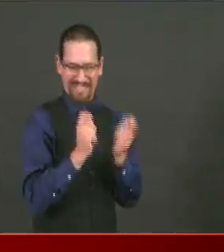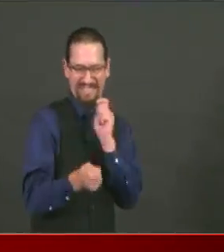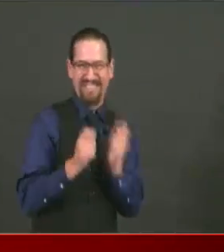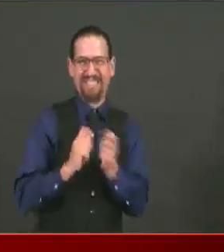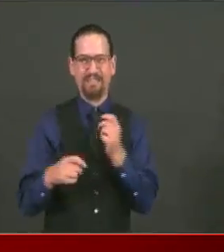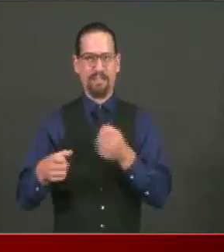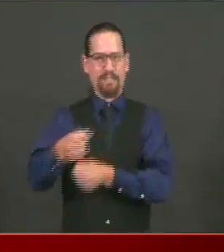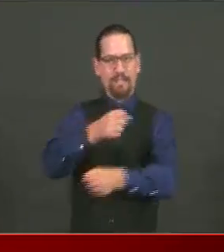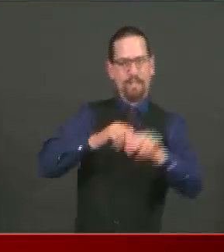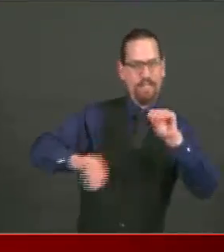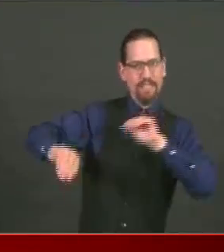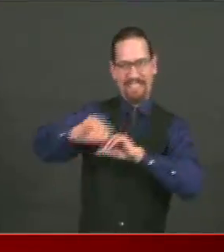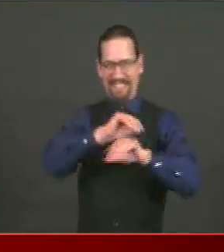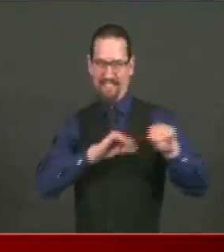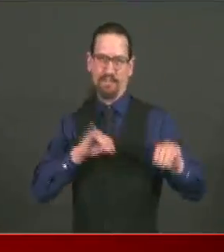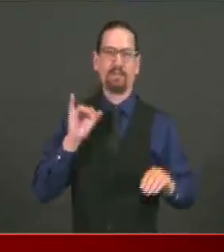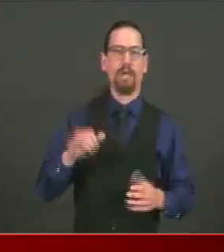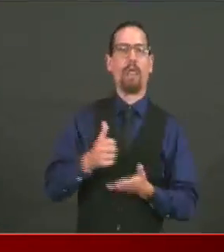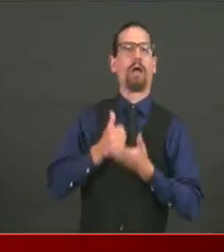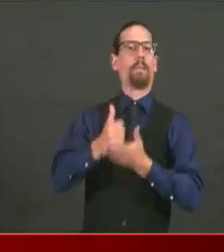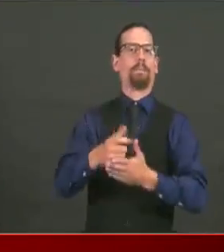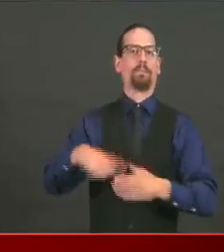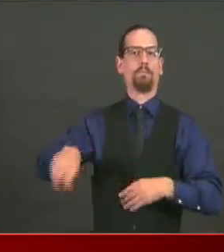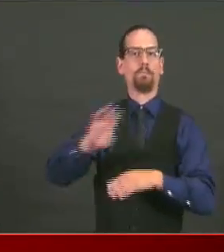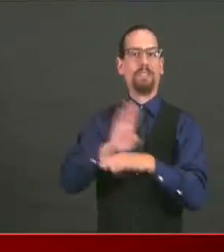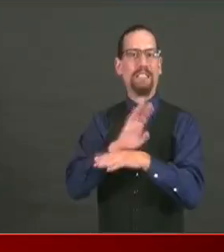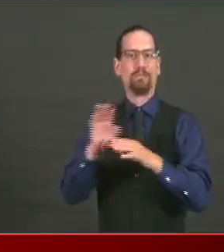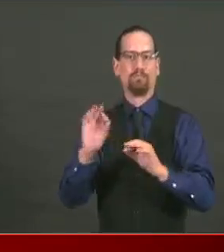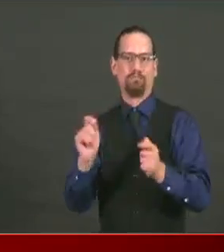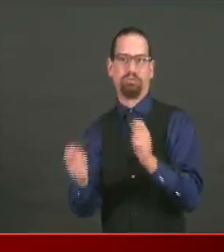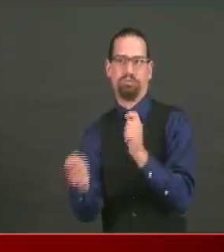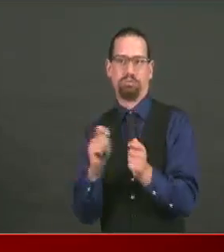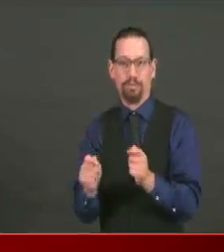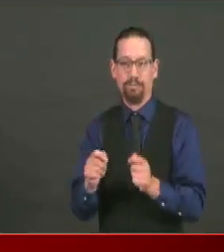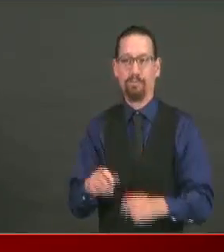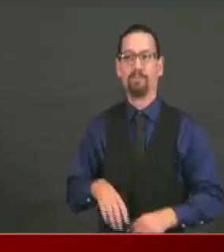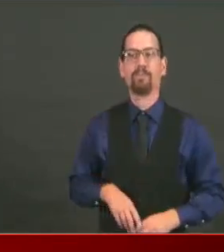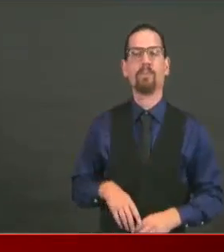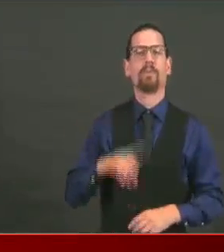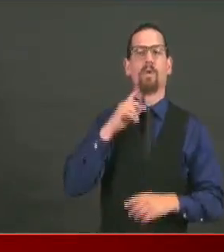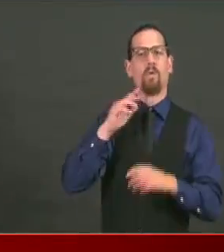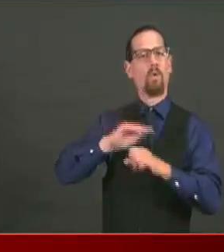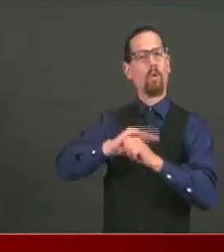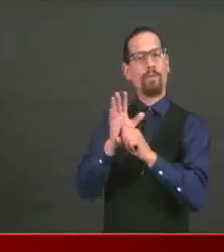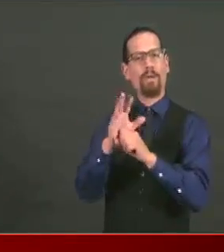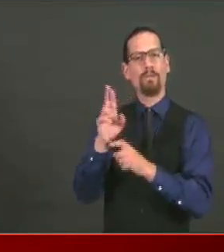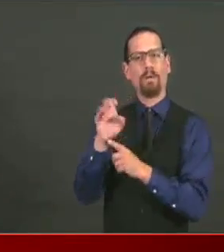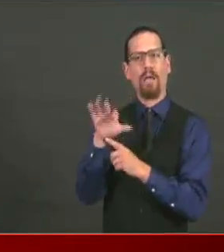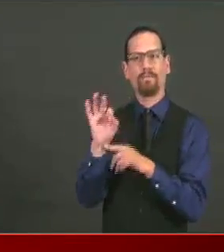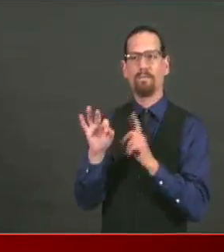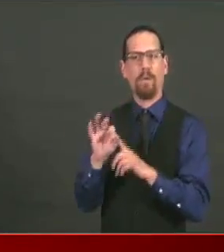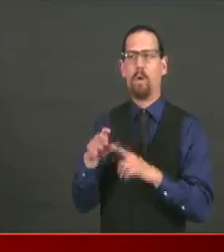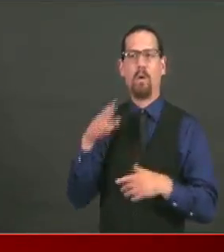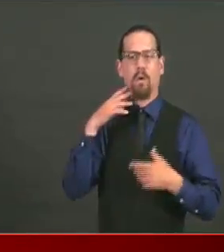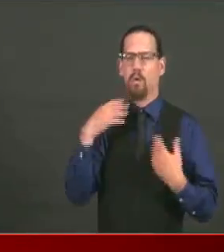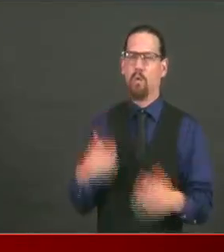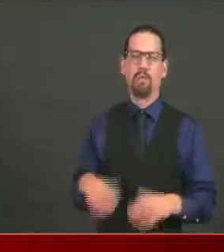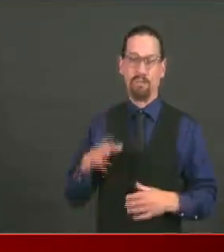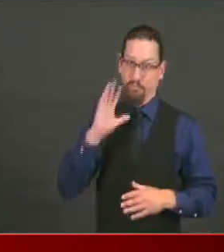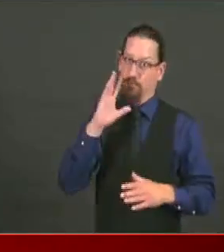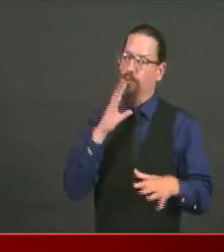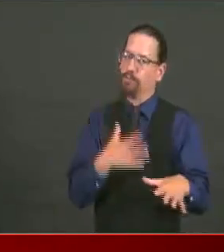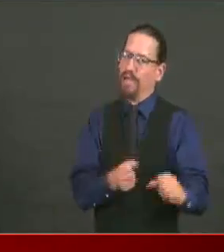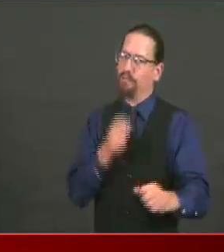to do. Furthermore, if we want to put this out fast and see how it goes. If